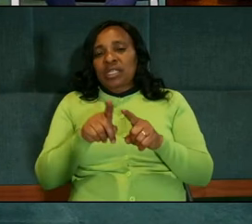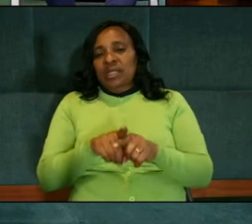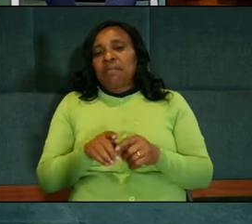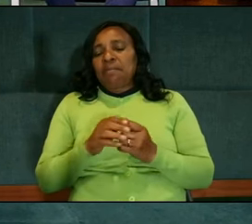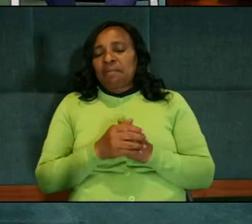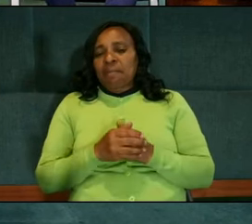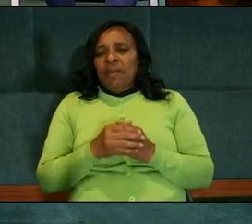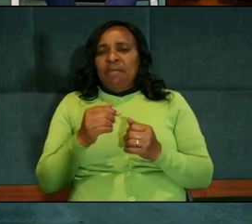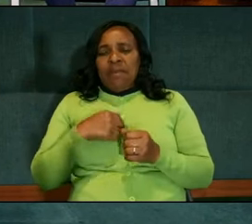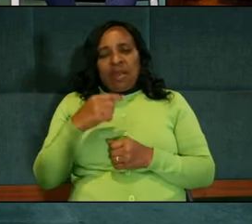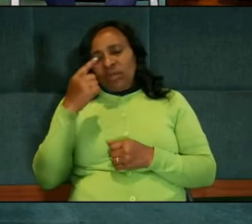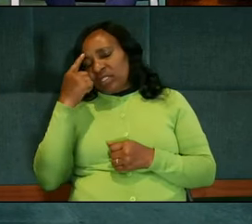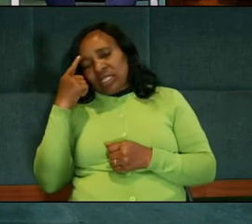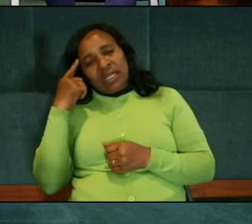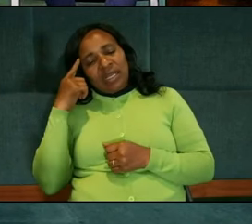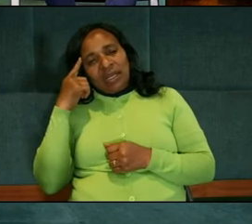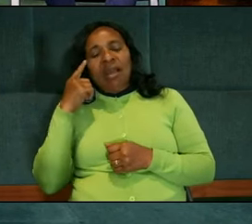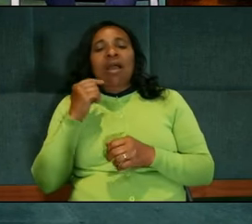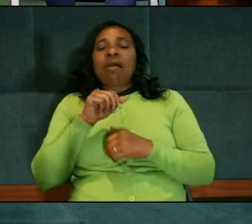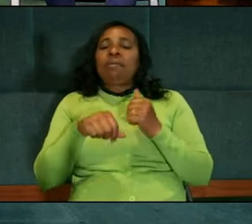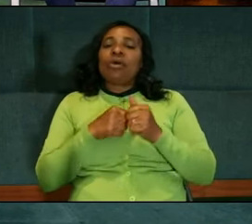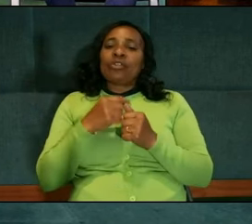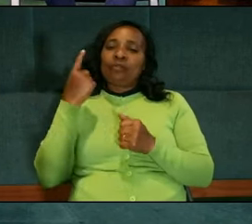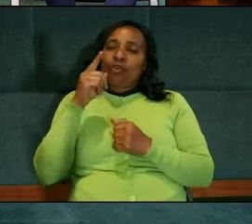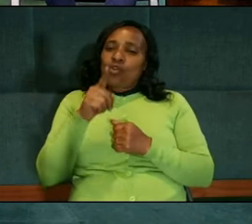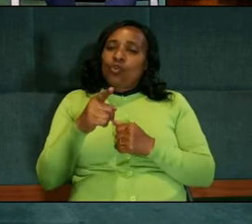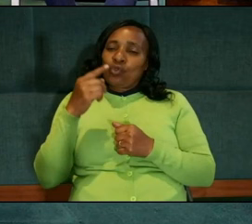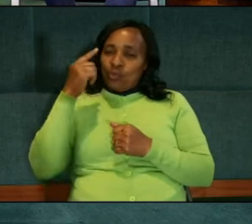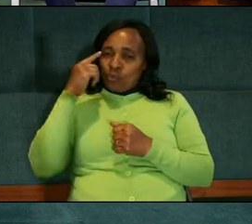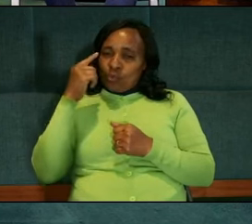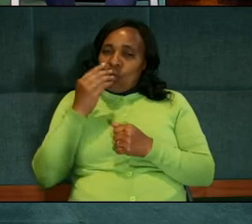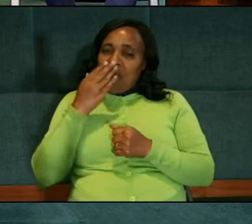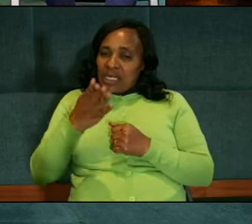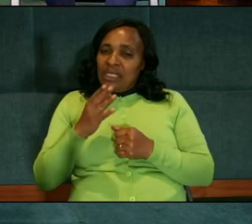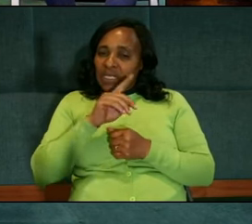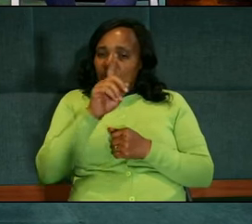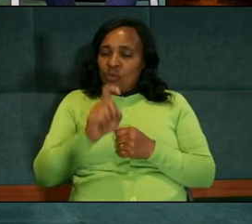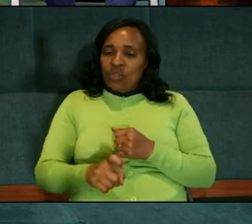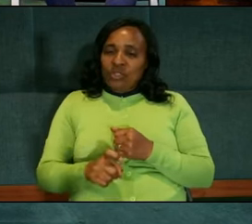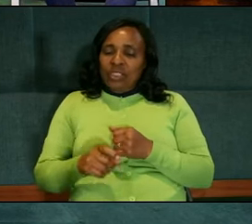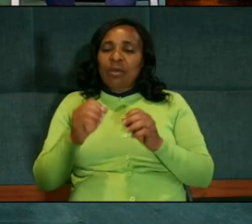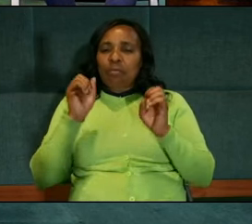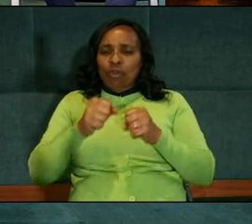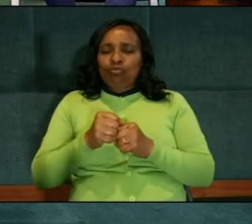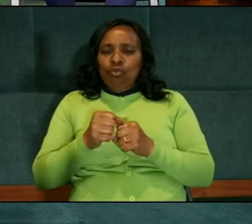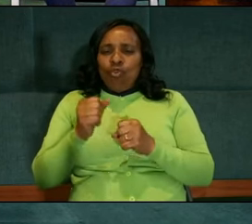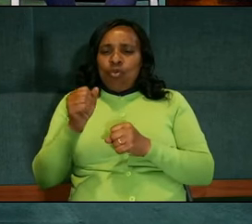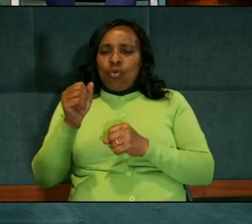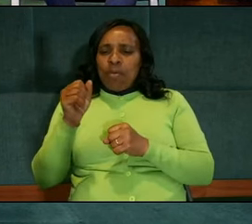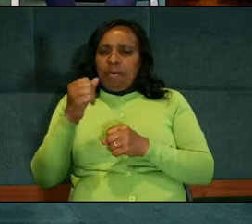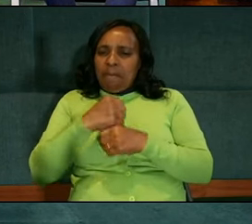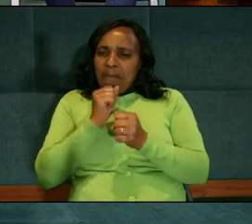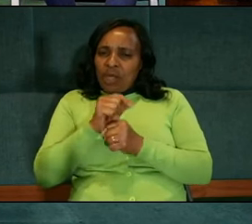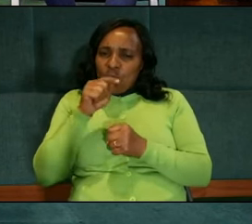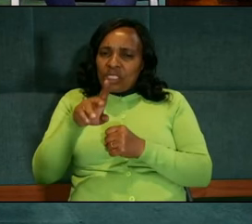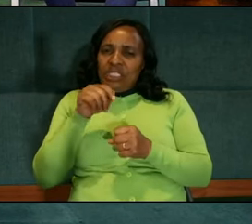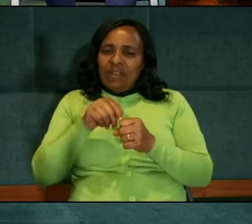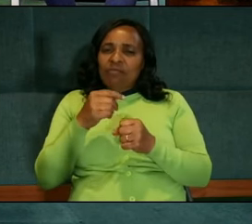Mm-hmm. I was actually just thinking about it. For you to answer this question, you must at least disqualify yourself as being